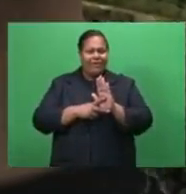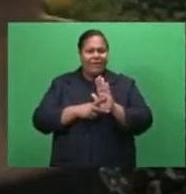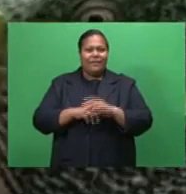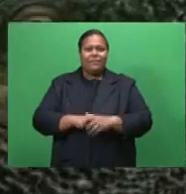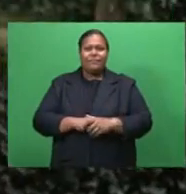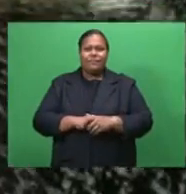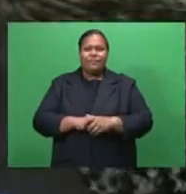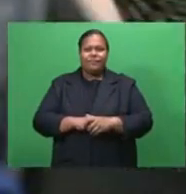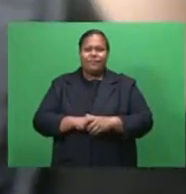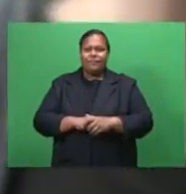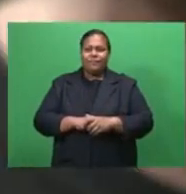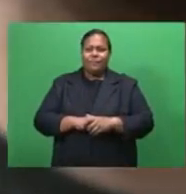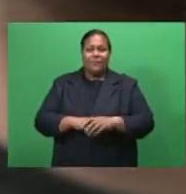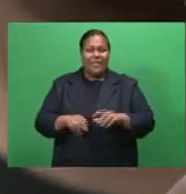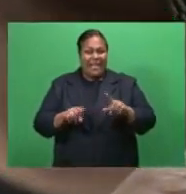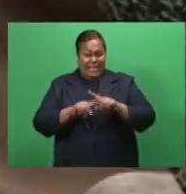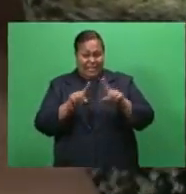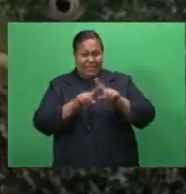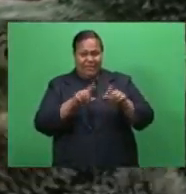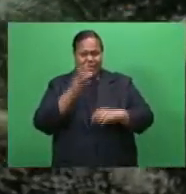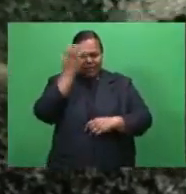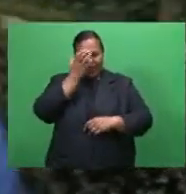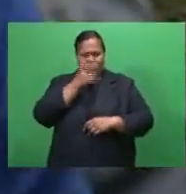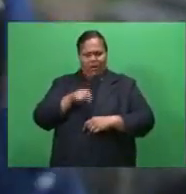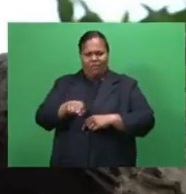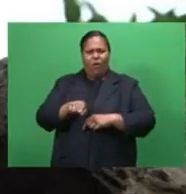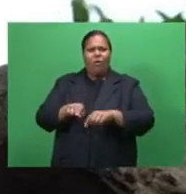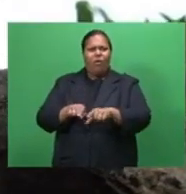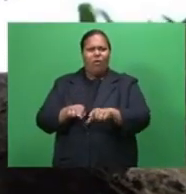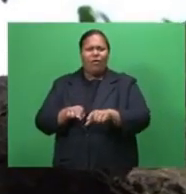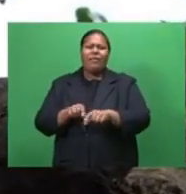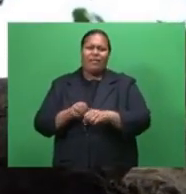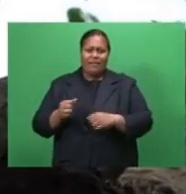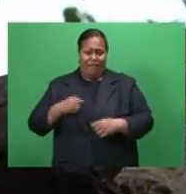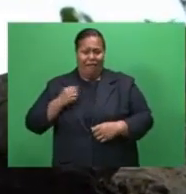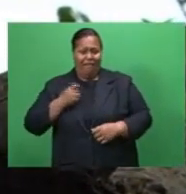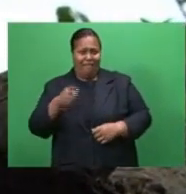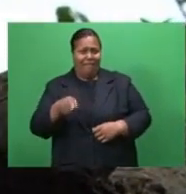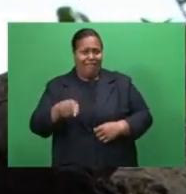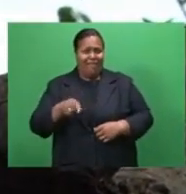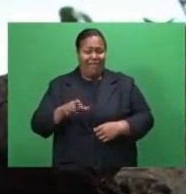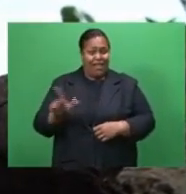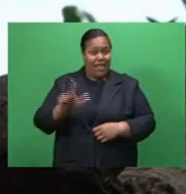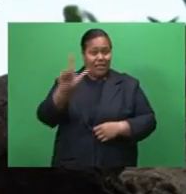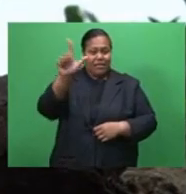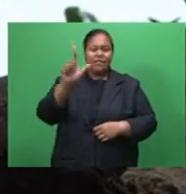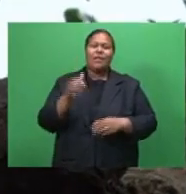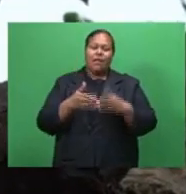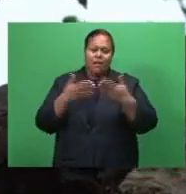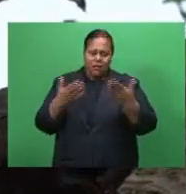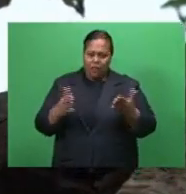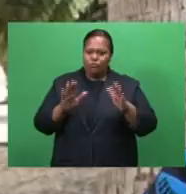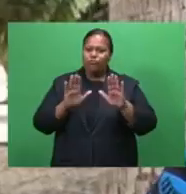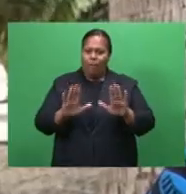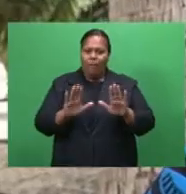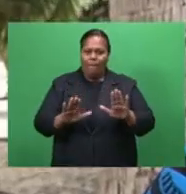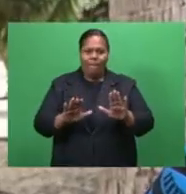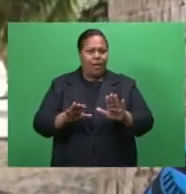invasive species that threaten the survival of these iguanas, and also sets out initiatives to stop the illegal trade of the